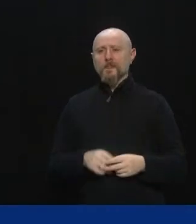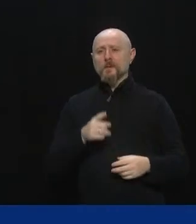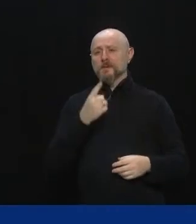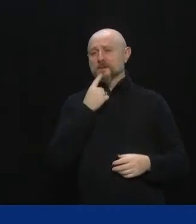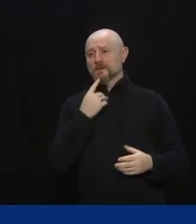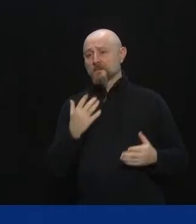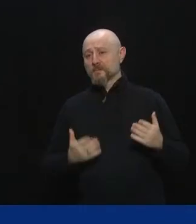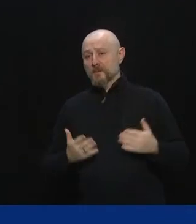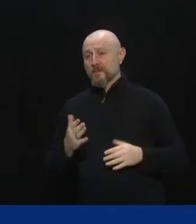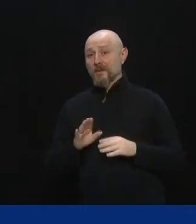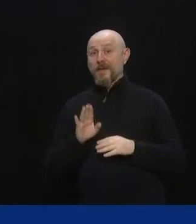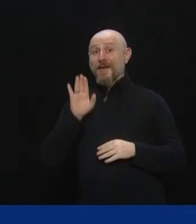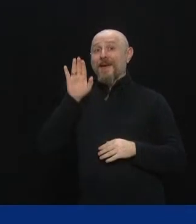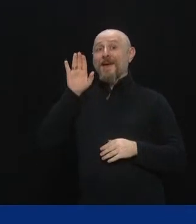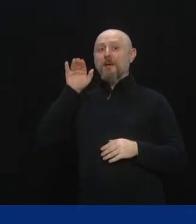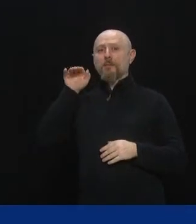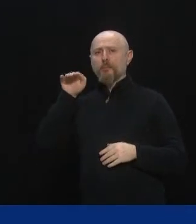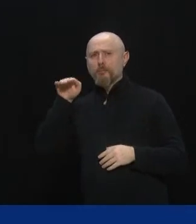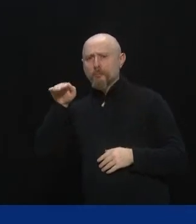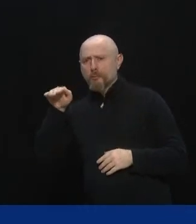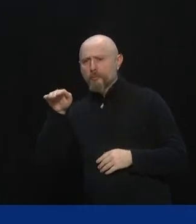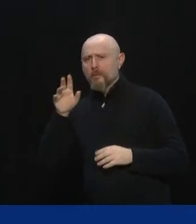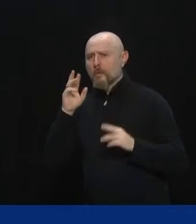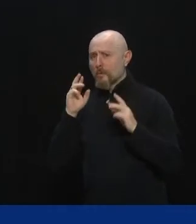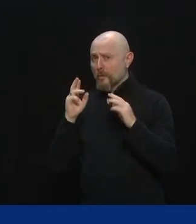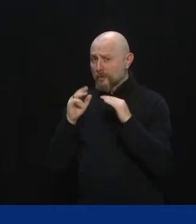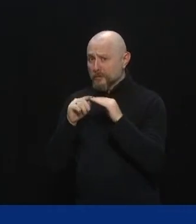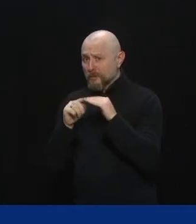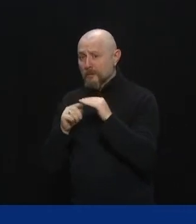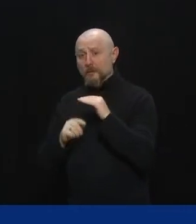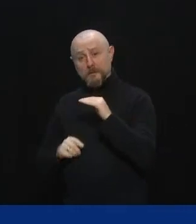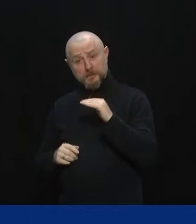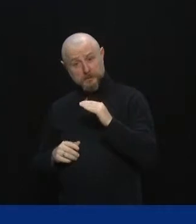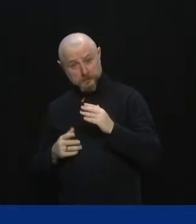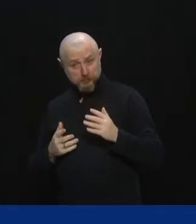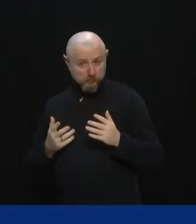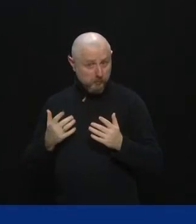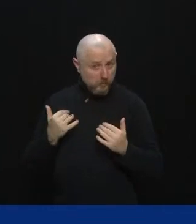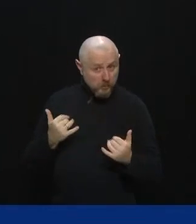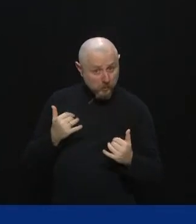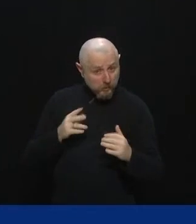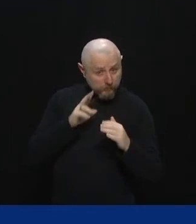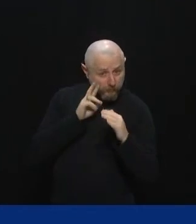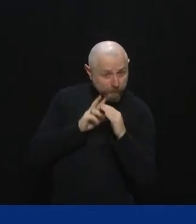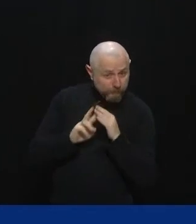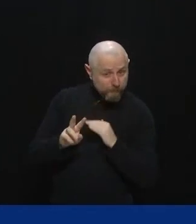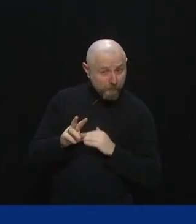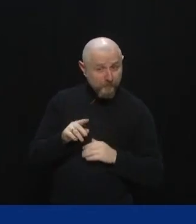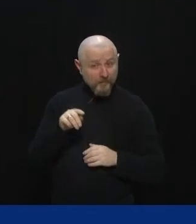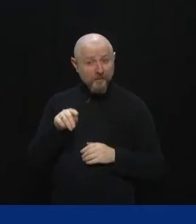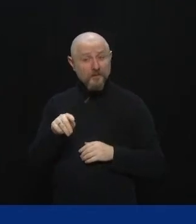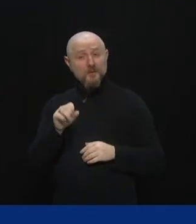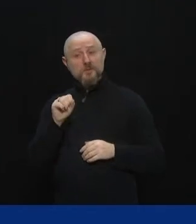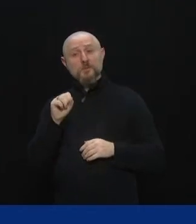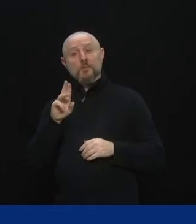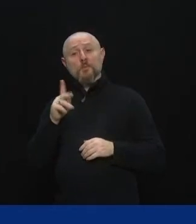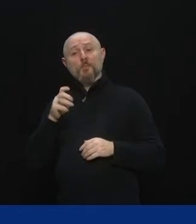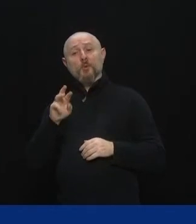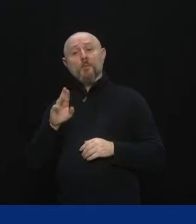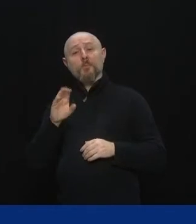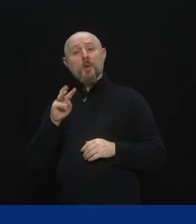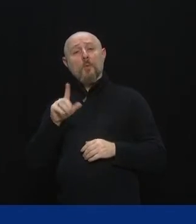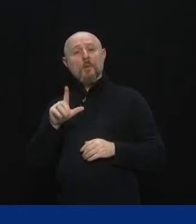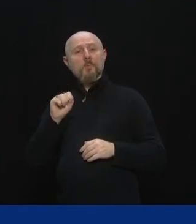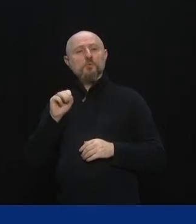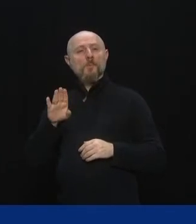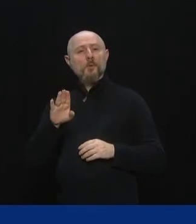plateau, what are your concerns about, gatherings like Super Bowl Sunday? I think last year was another sort of